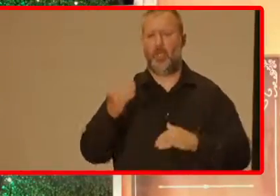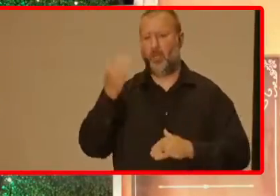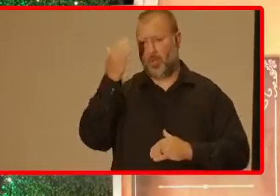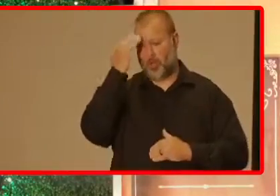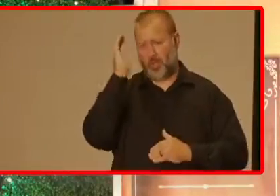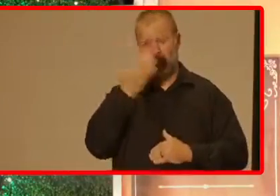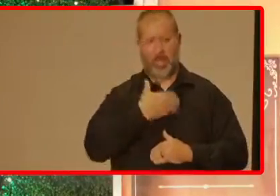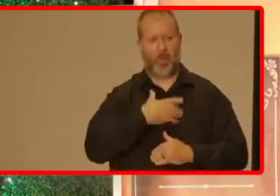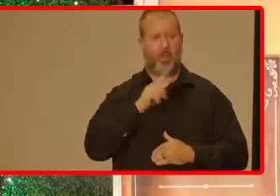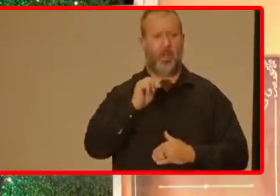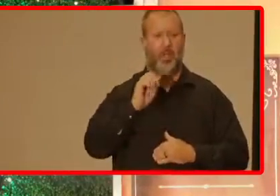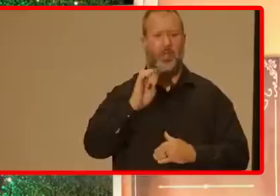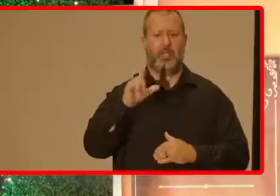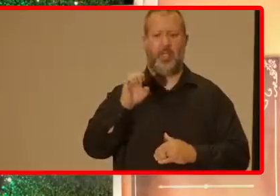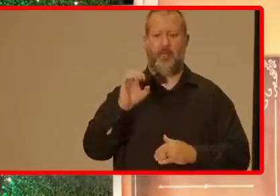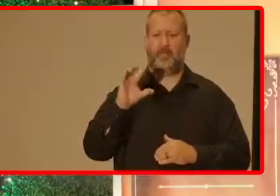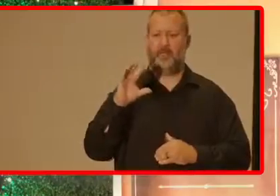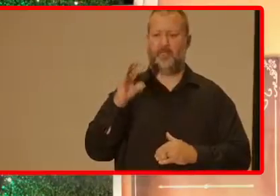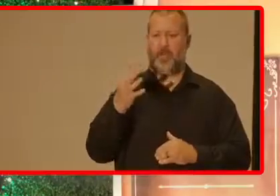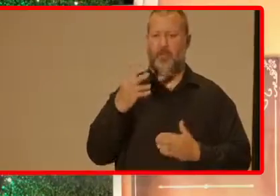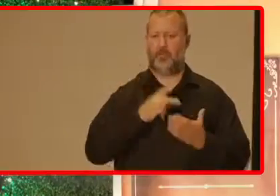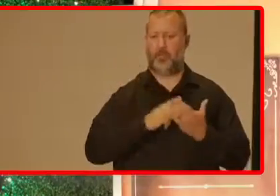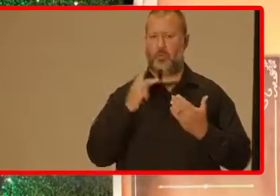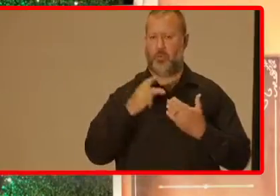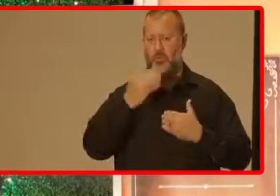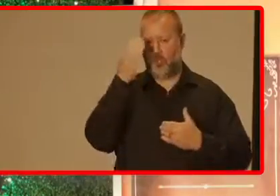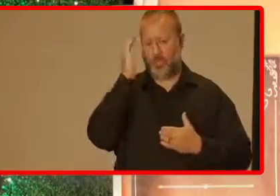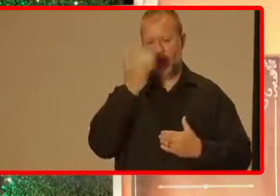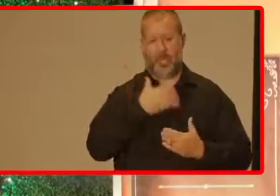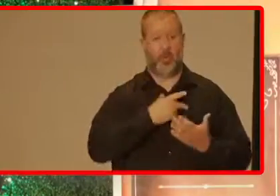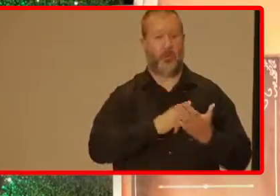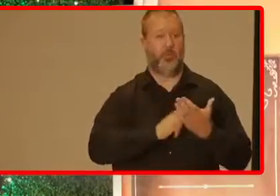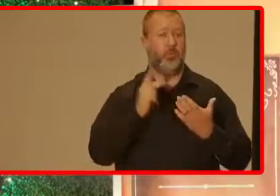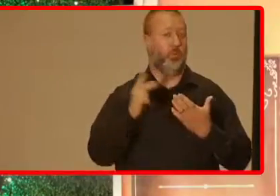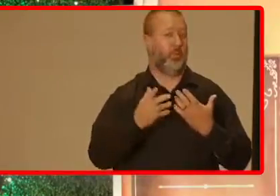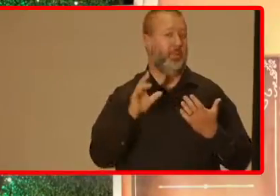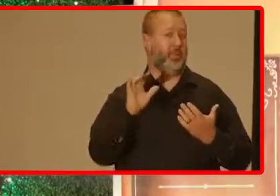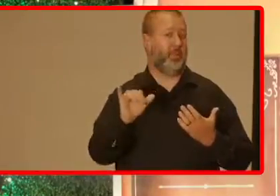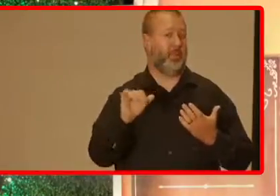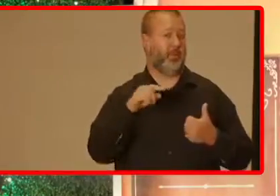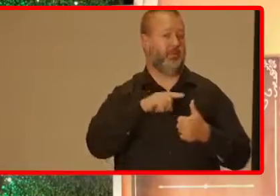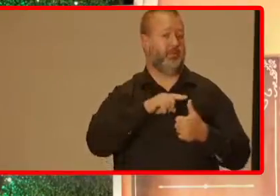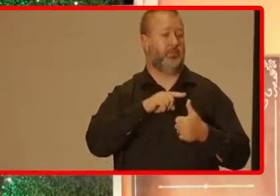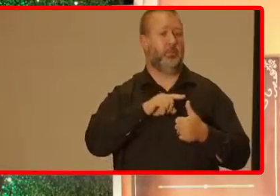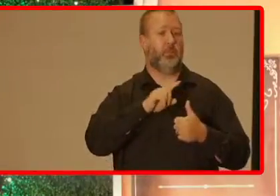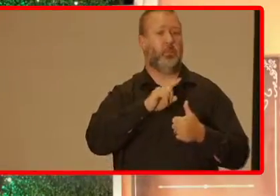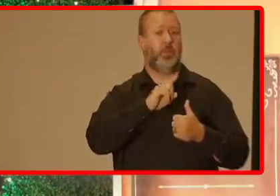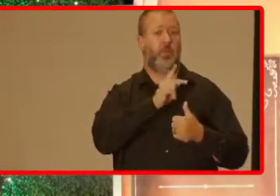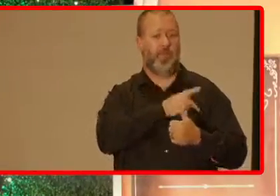our Title V programming. Our Title V priorities are creating